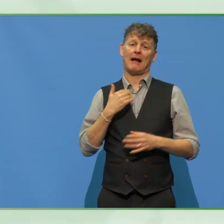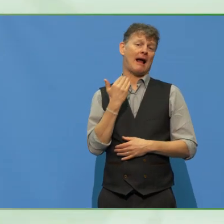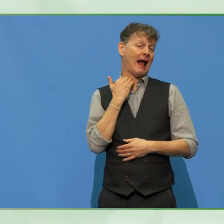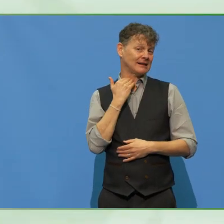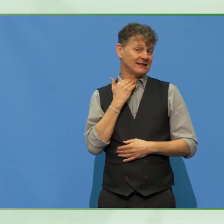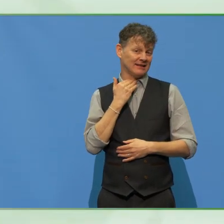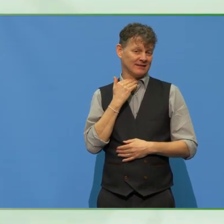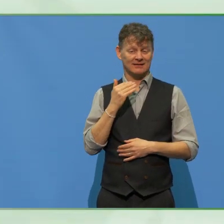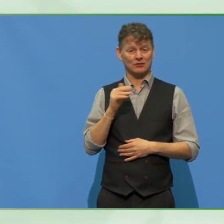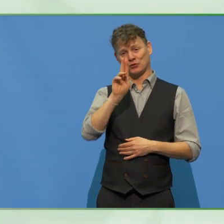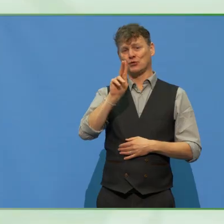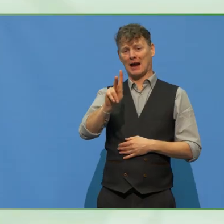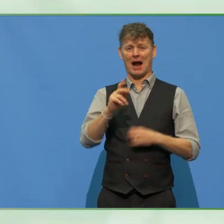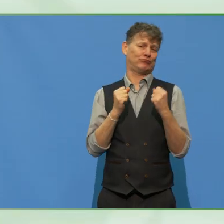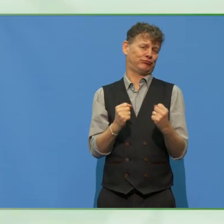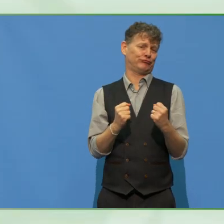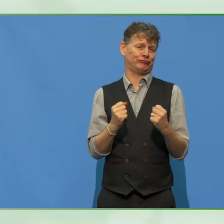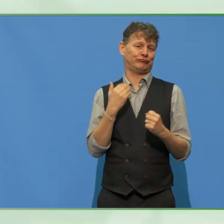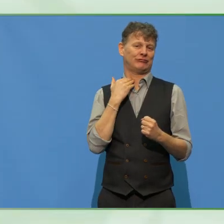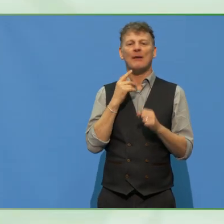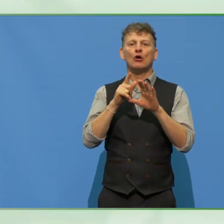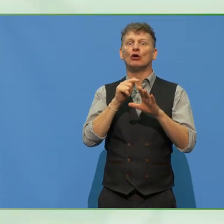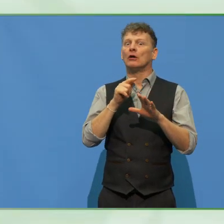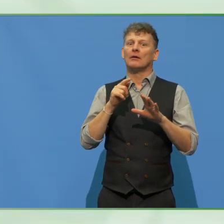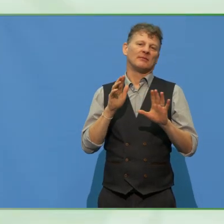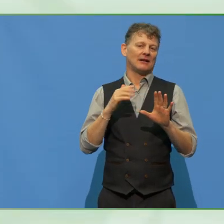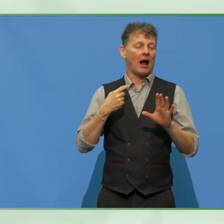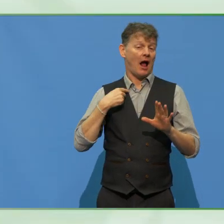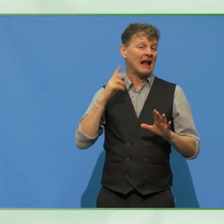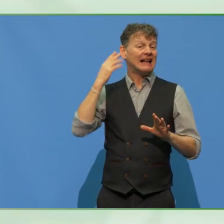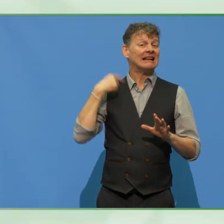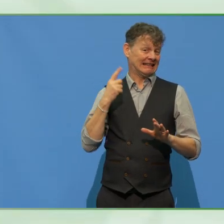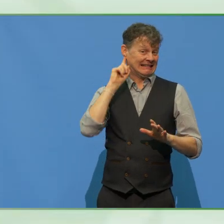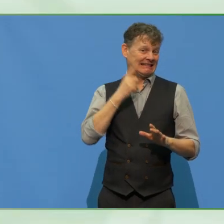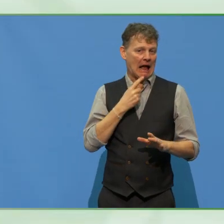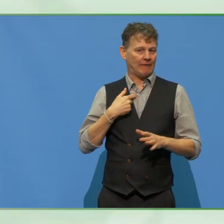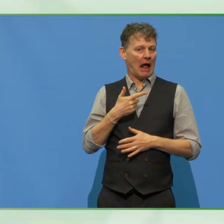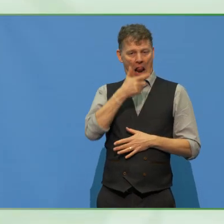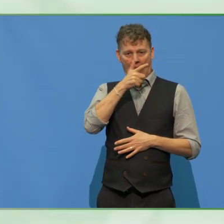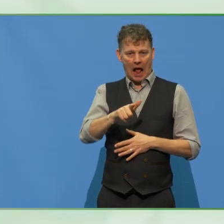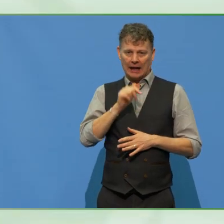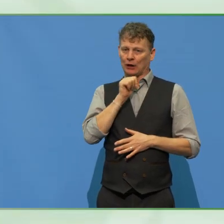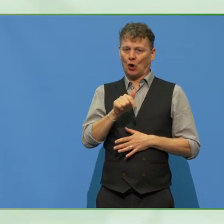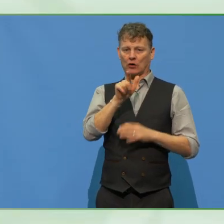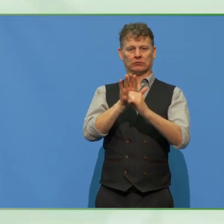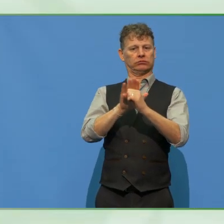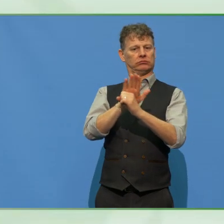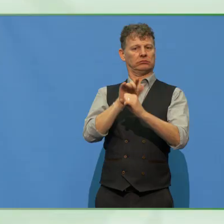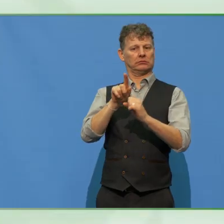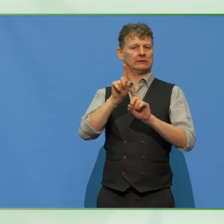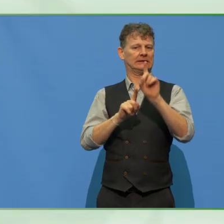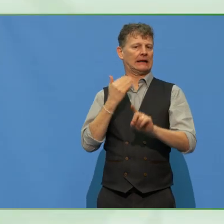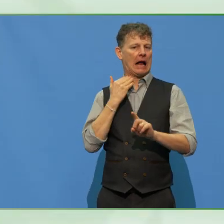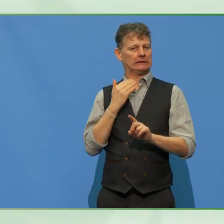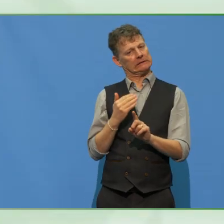in the UK. I don't have the accent. That is the gift of deafness. I used a product back then You called... can hear, there was